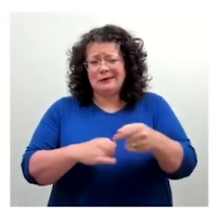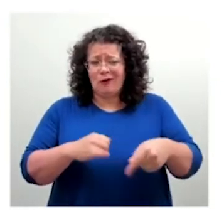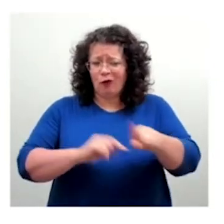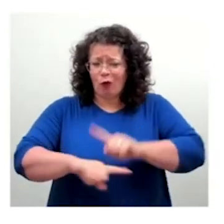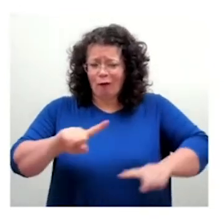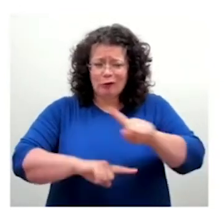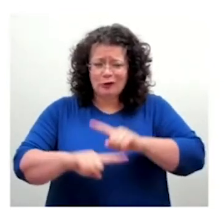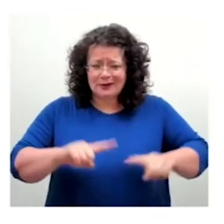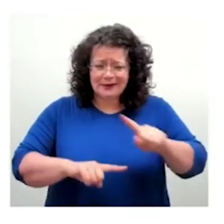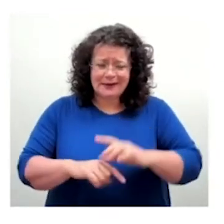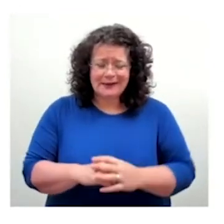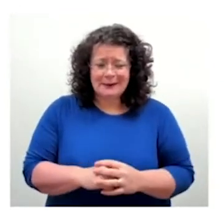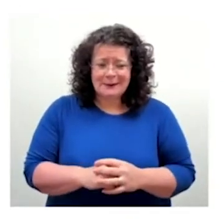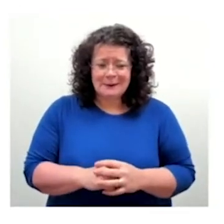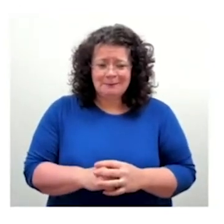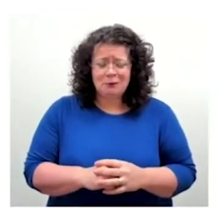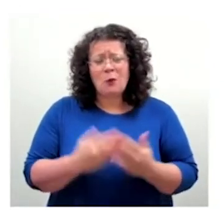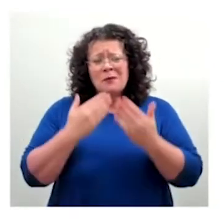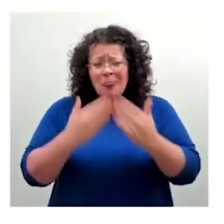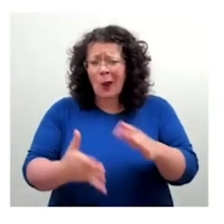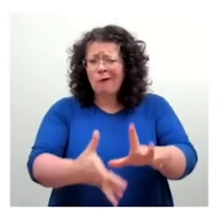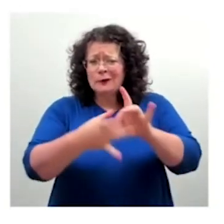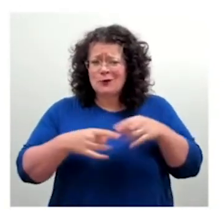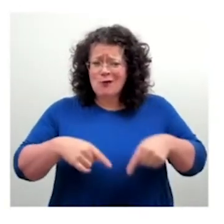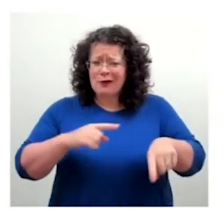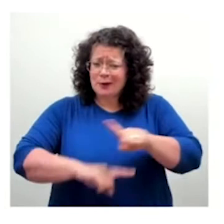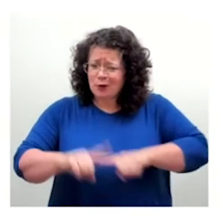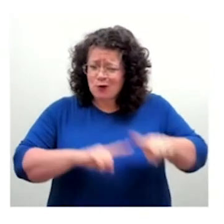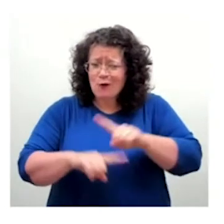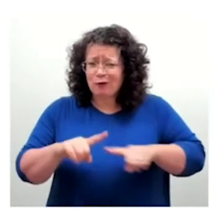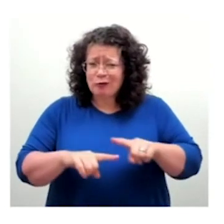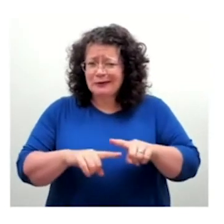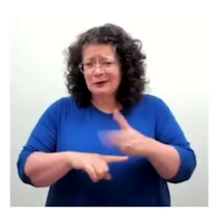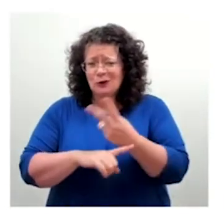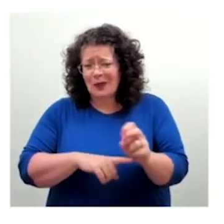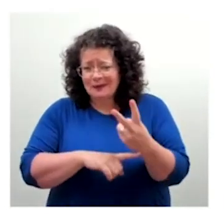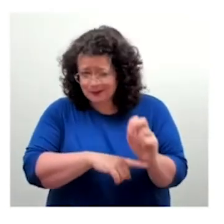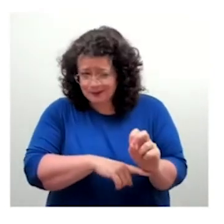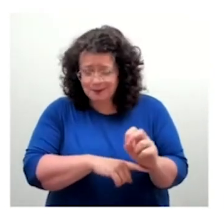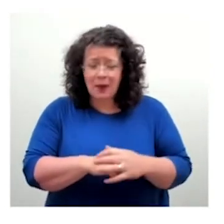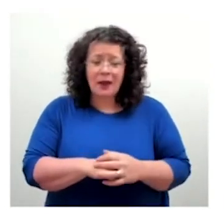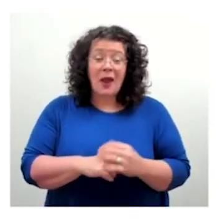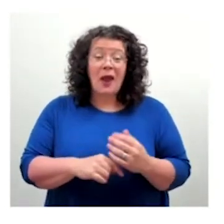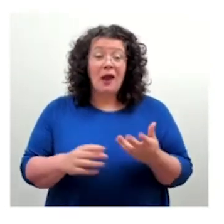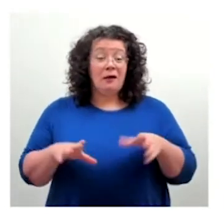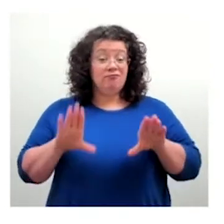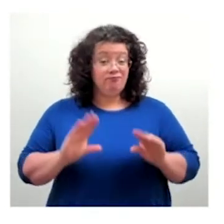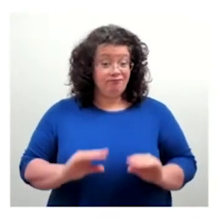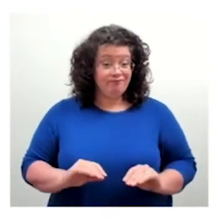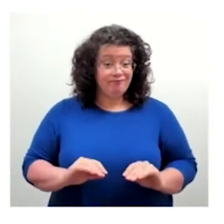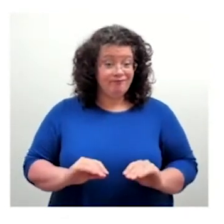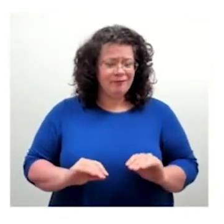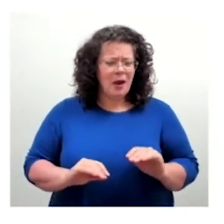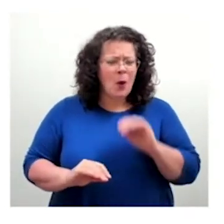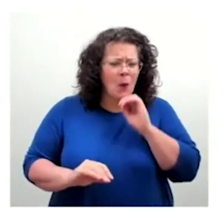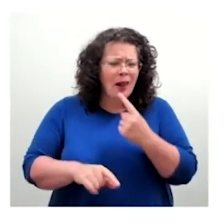have a chat with a debrief, as usual, at the end of the day. But formally, I just wanted to say a huge thank you to everybody